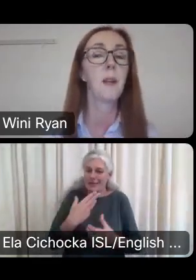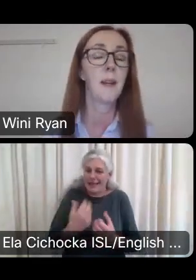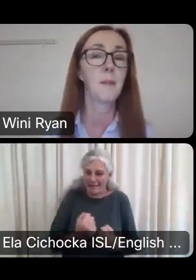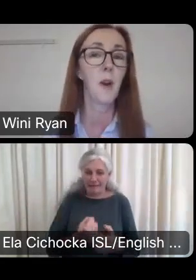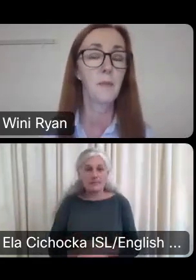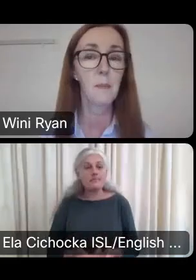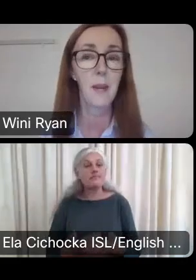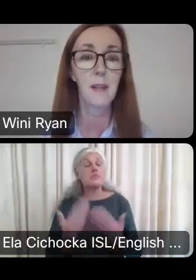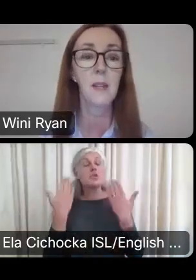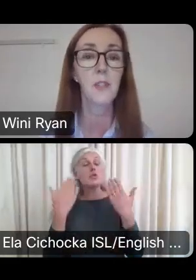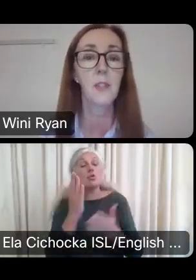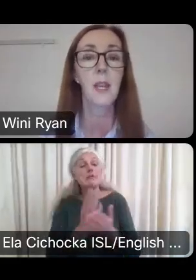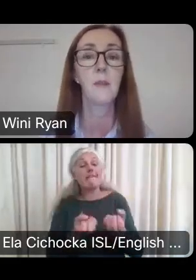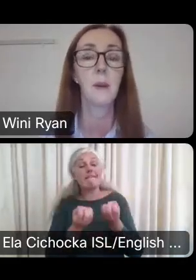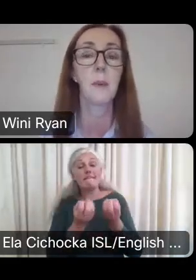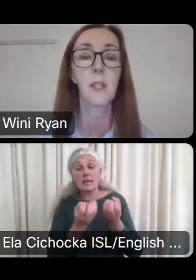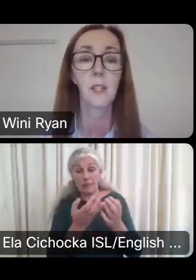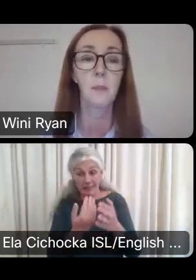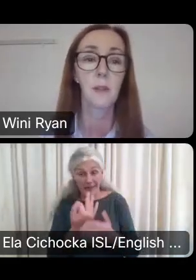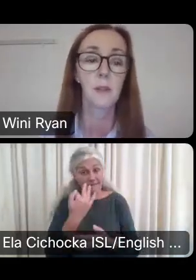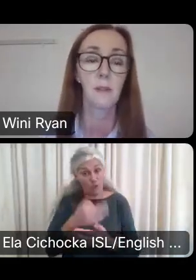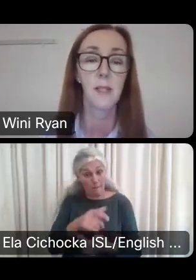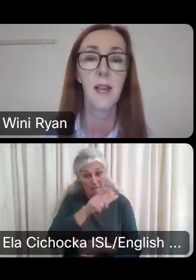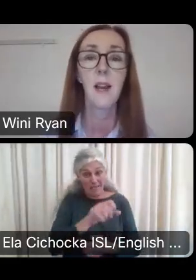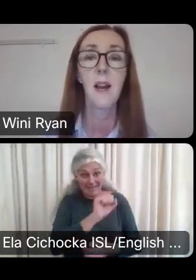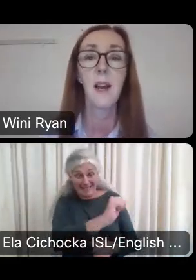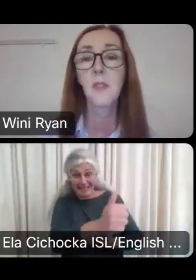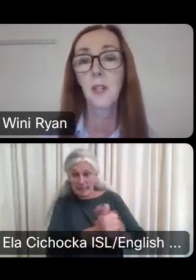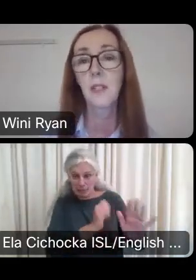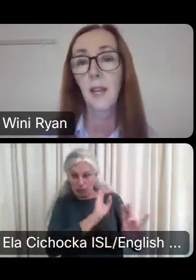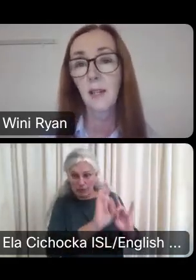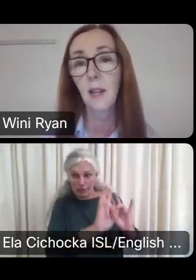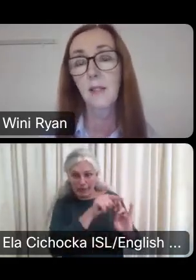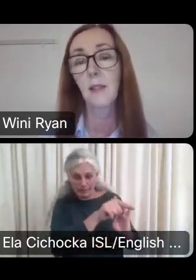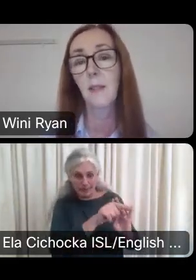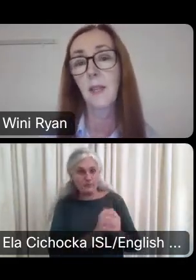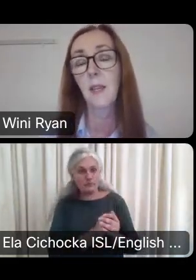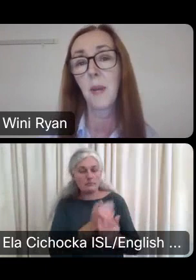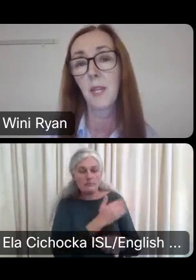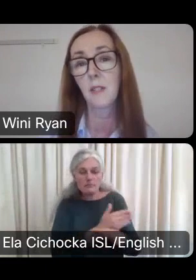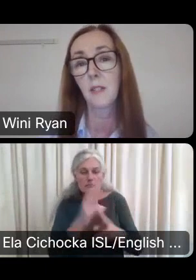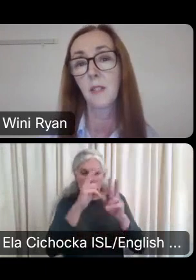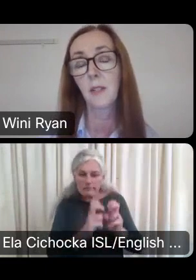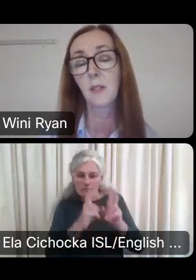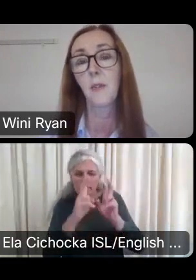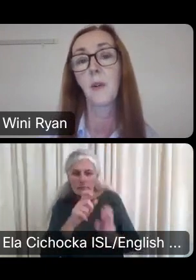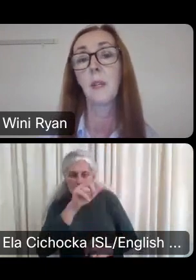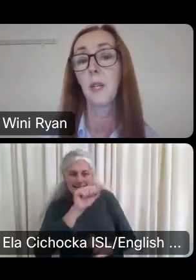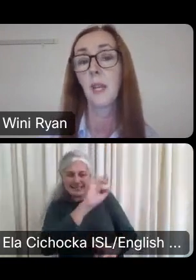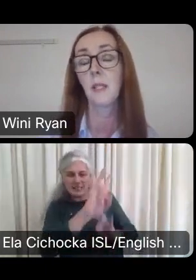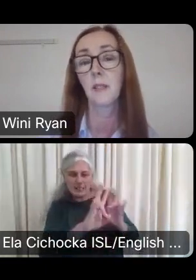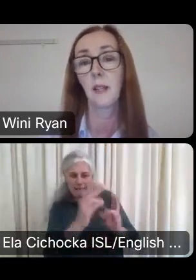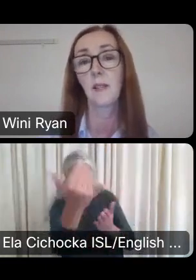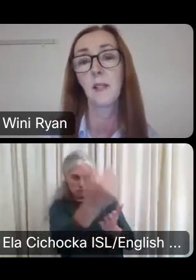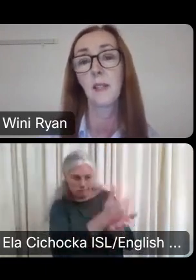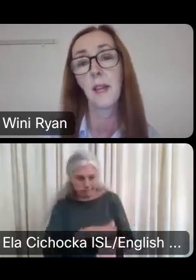some feedback, and these are taken from the patient experience surveys. I've started analysing the patient surveys for